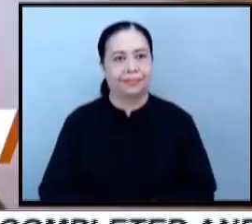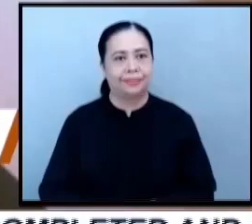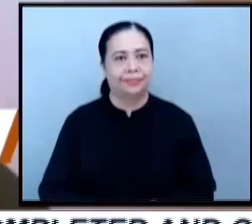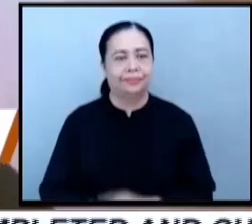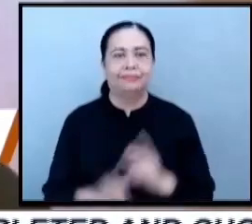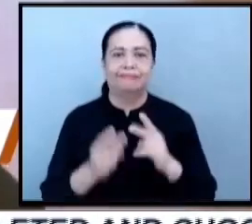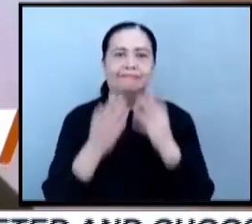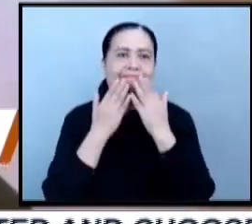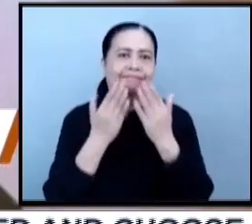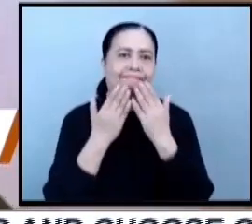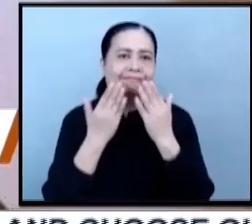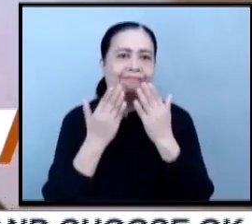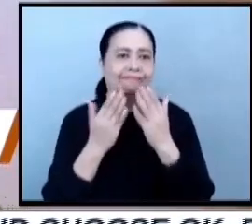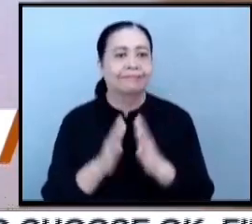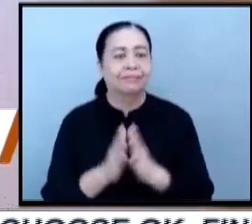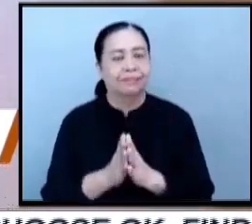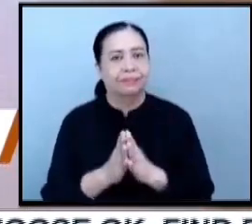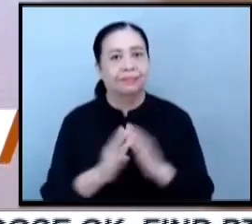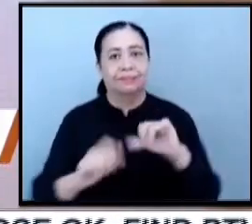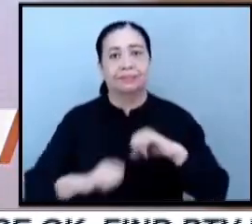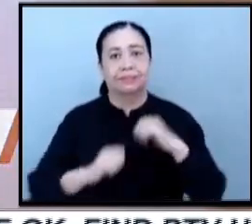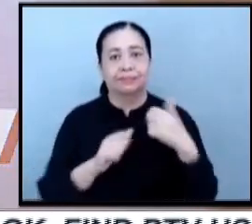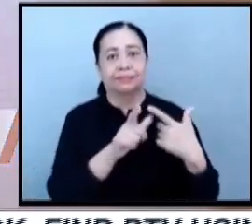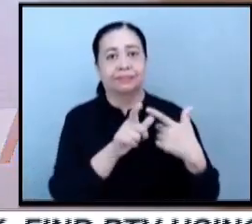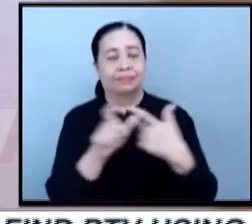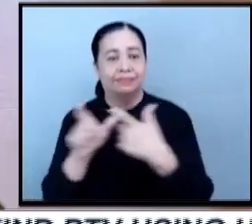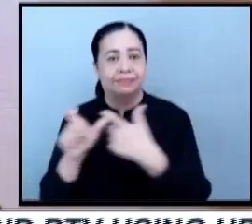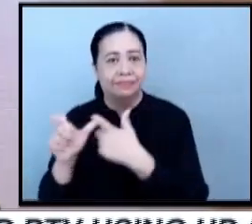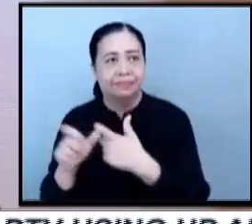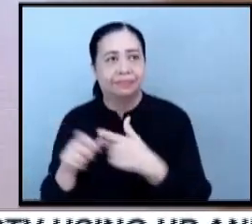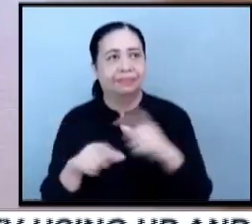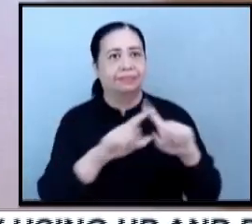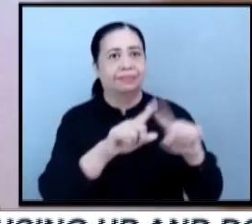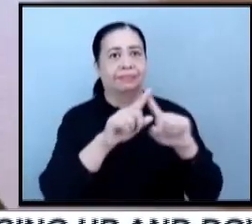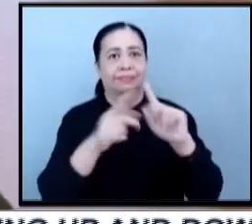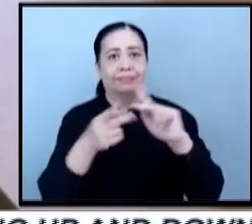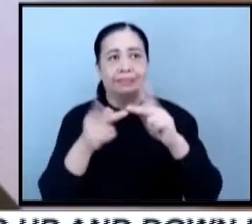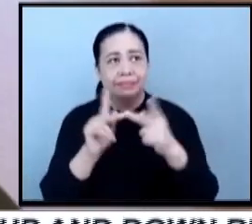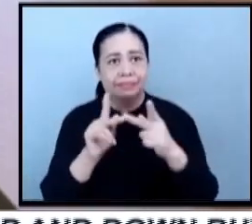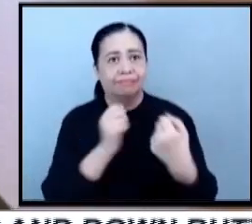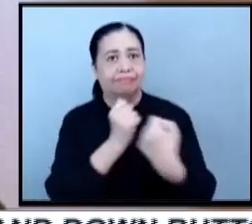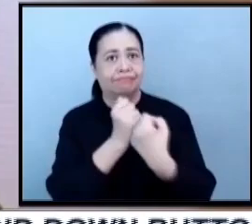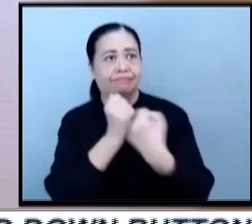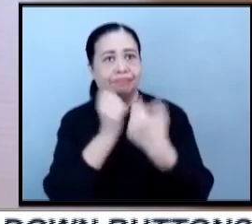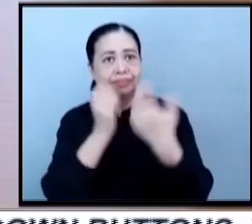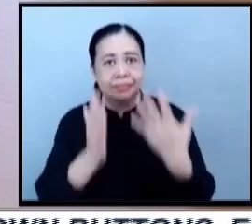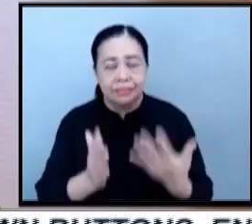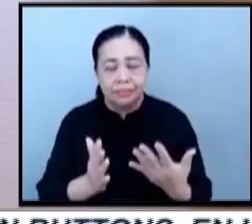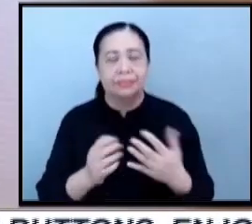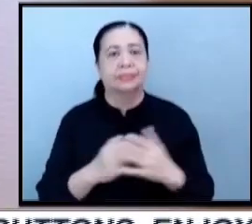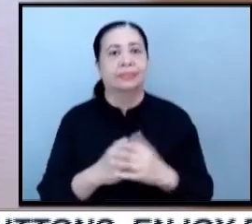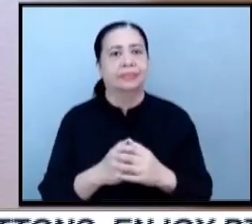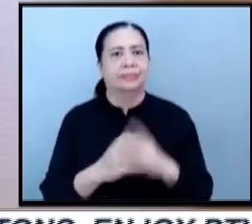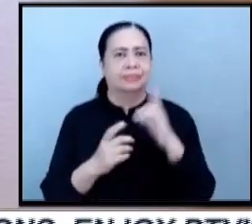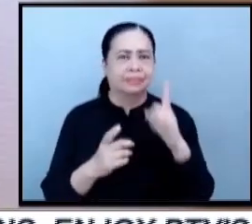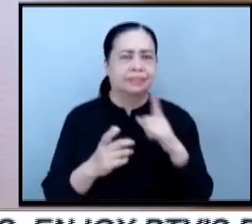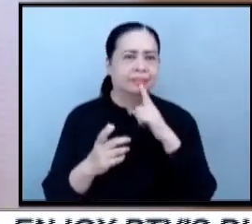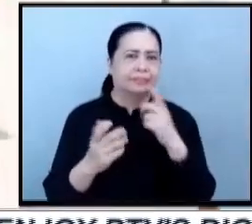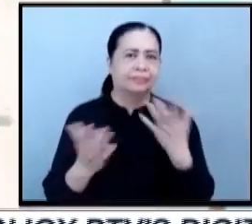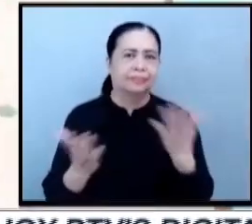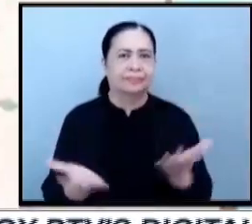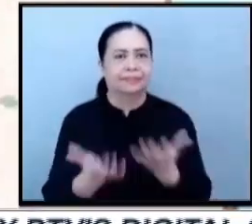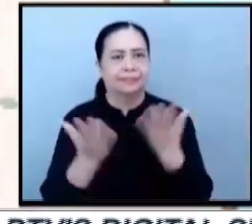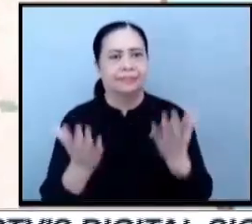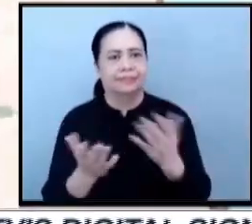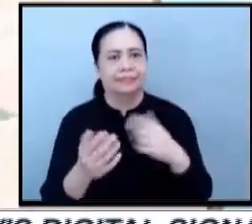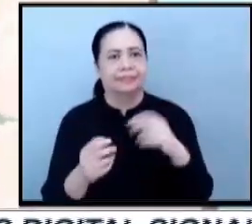to Pride Run 2014 and our partners, the sponsors, for partnering also with Love Yourself so